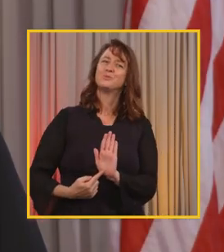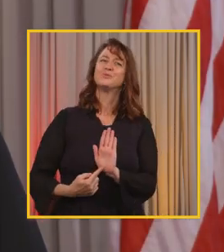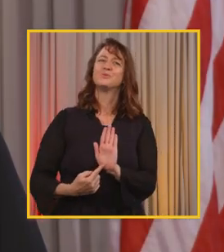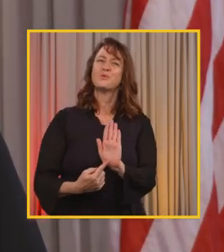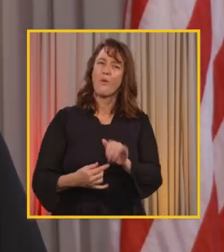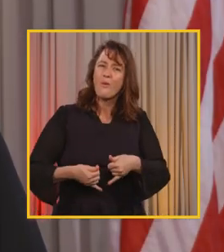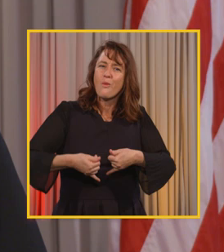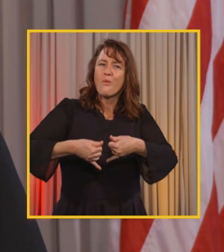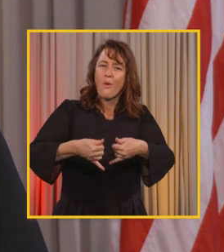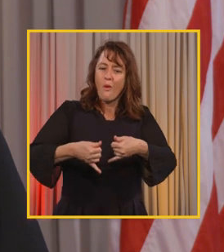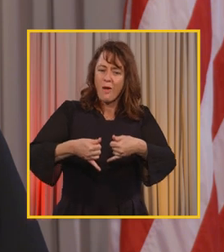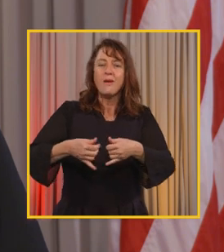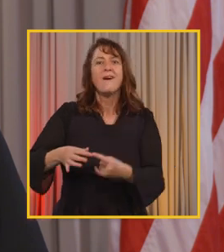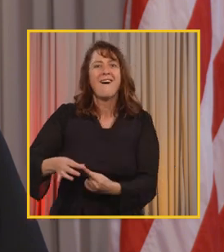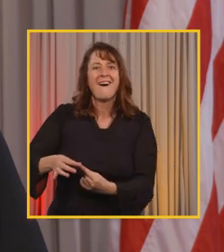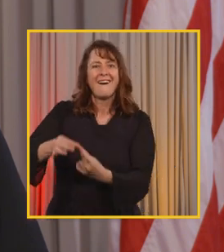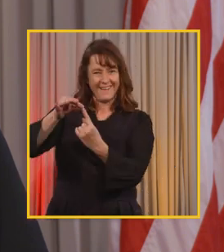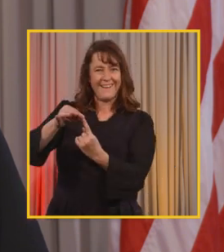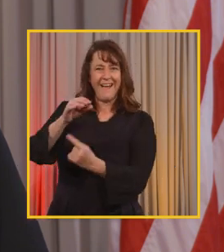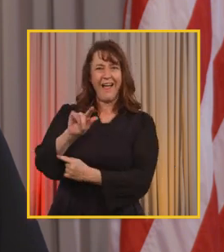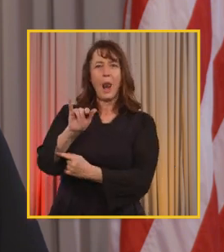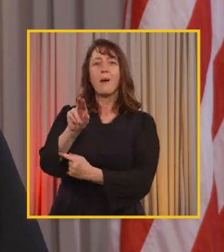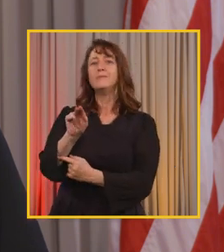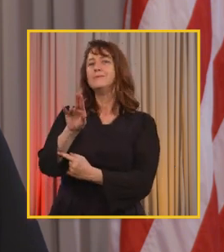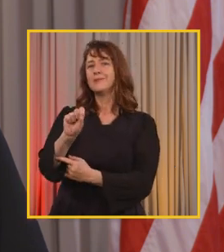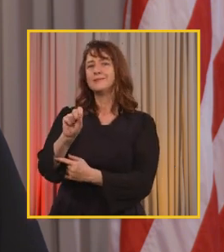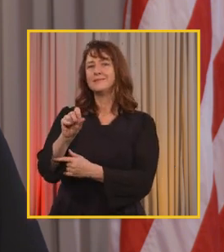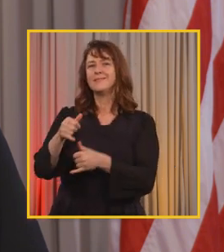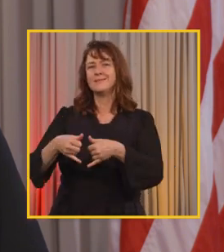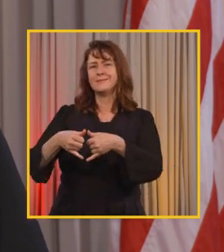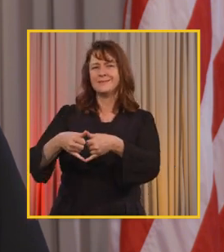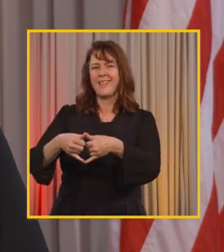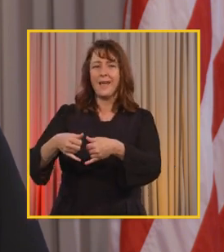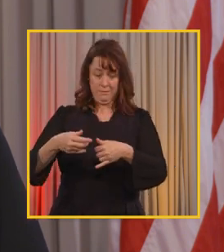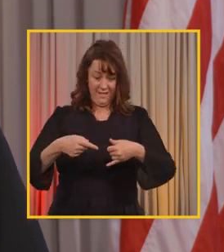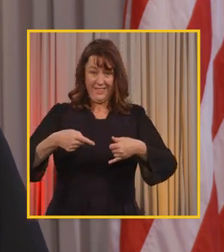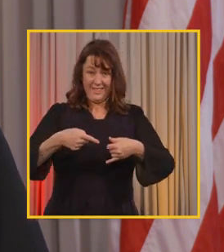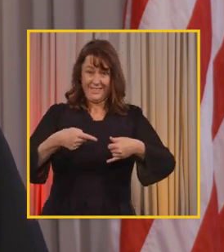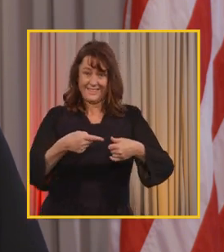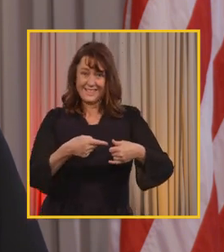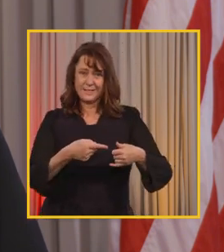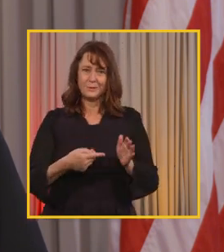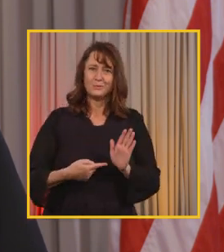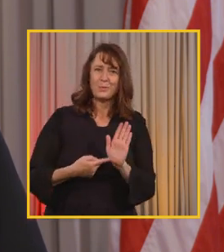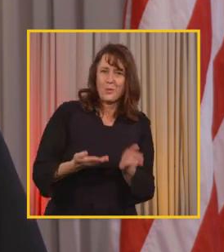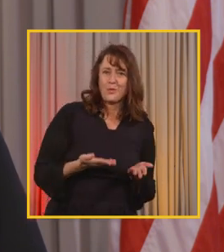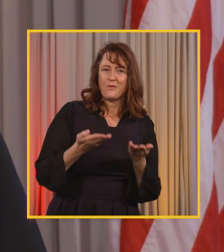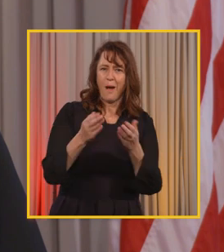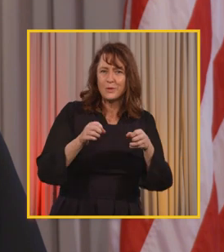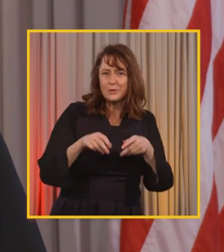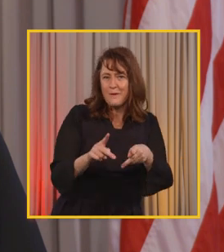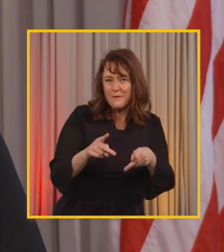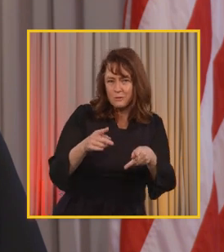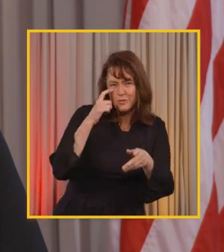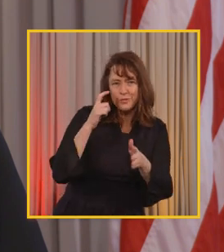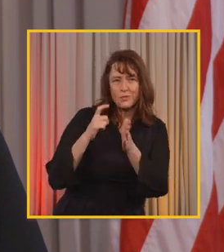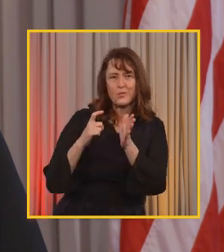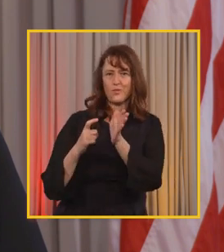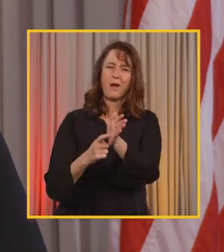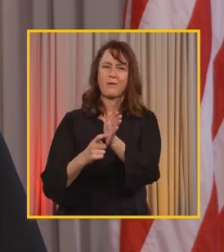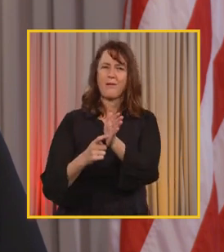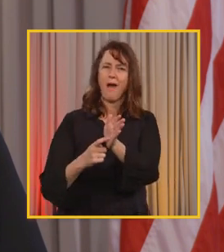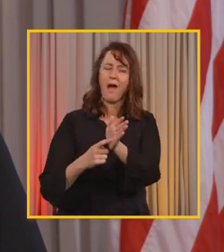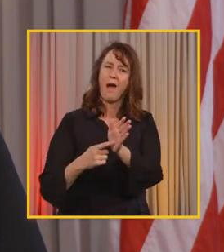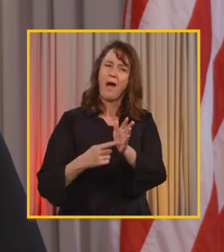Alumnus Award honoree. This award provides an opportunity for us to recognize the accomplishments of Hartnell alumni who